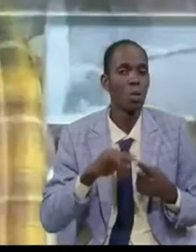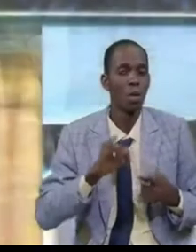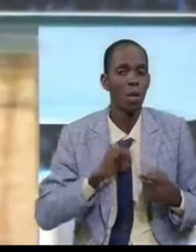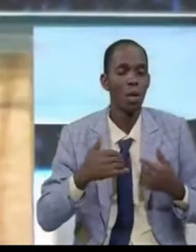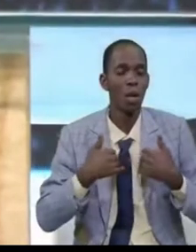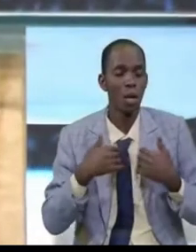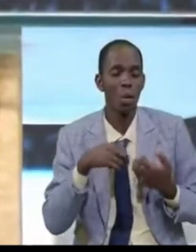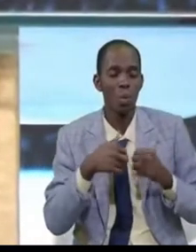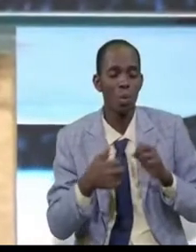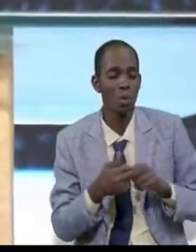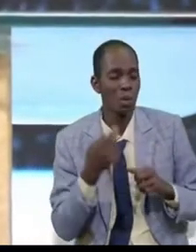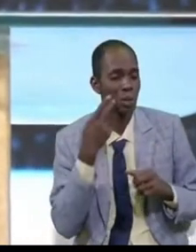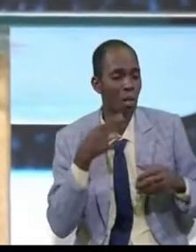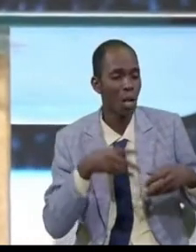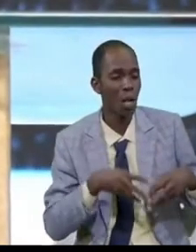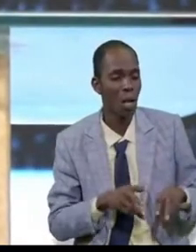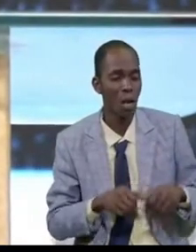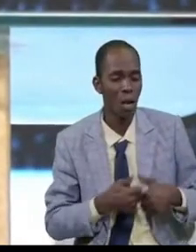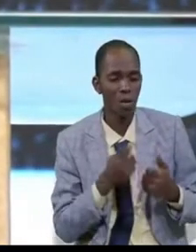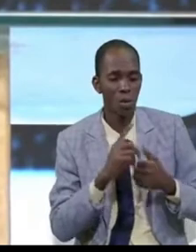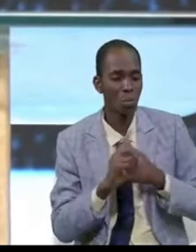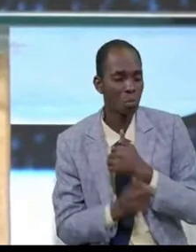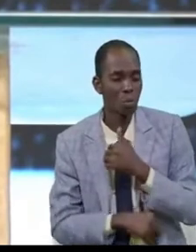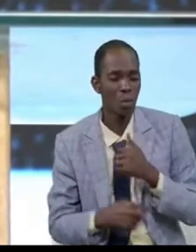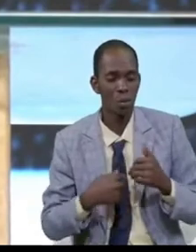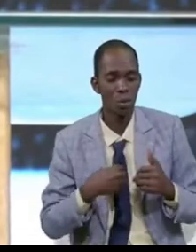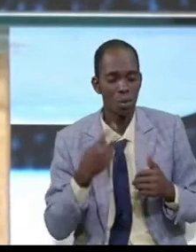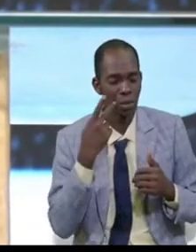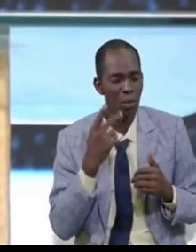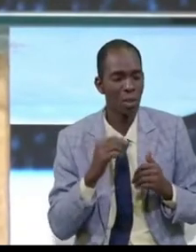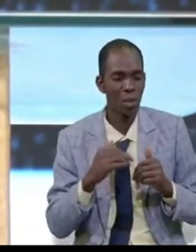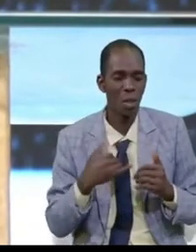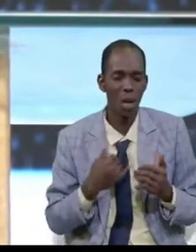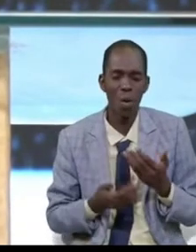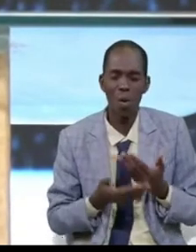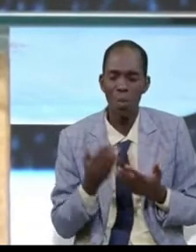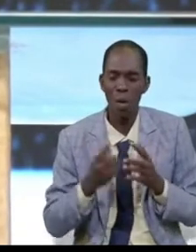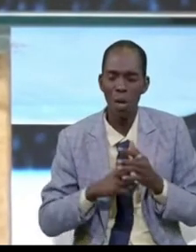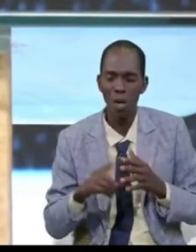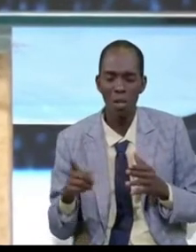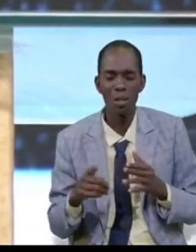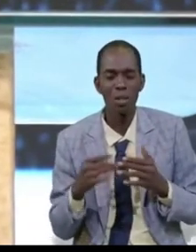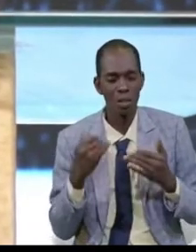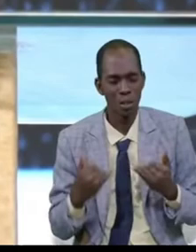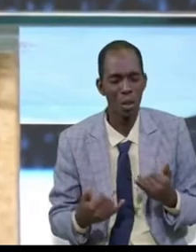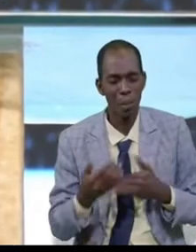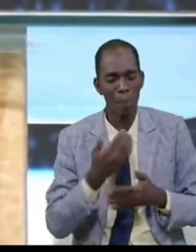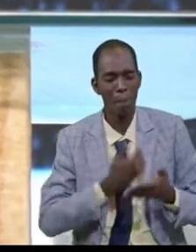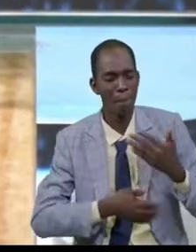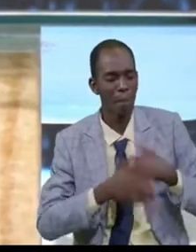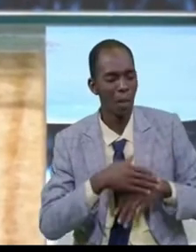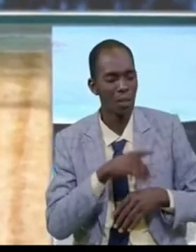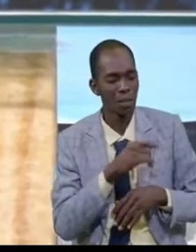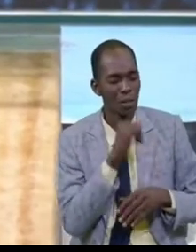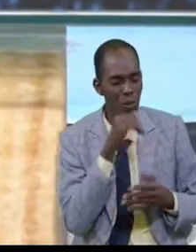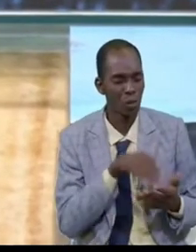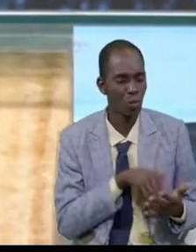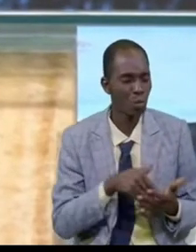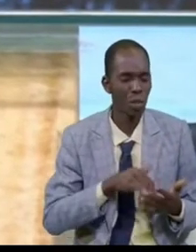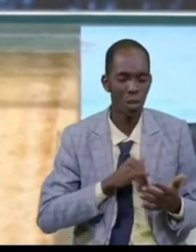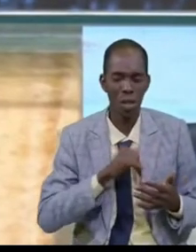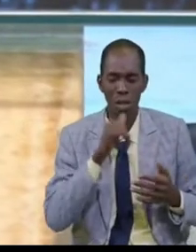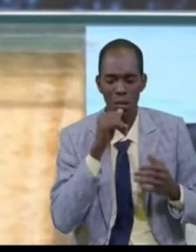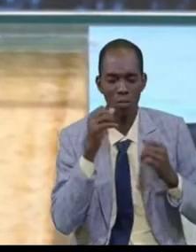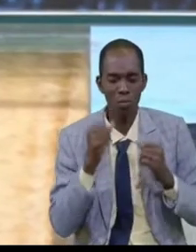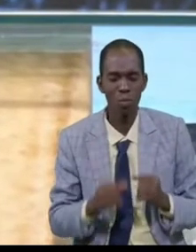ran away from the fold. And now he is feeble and I am strong. I remember what he did. I'm going to